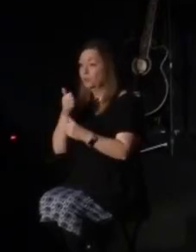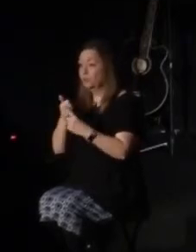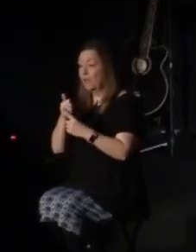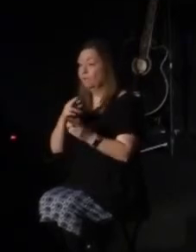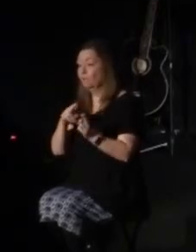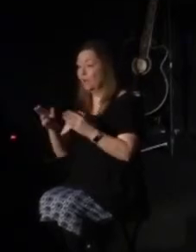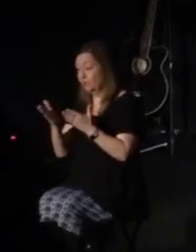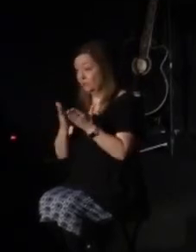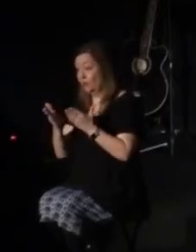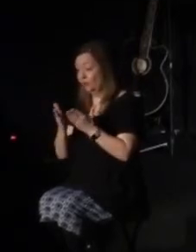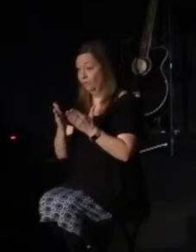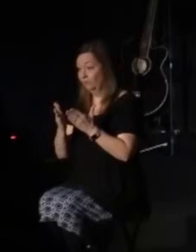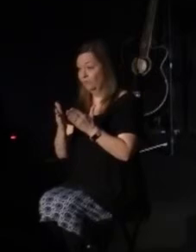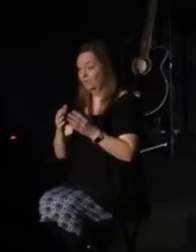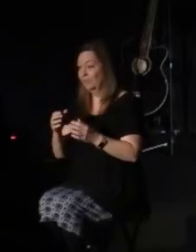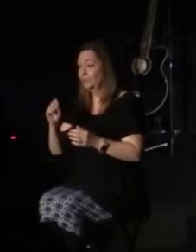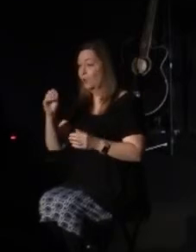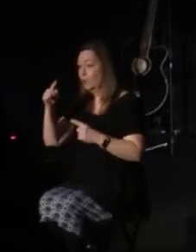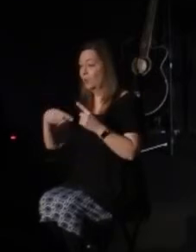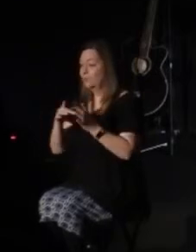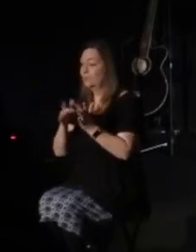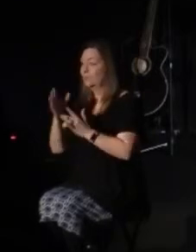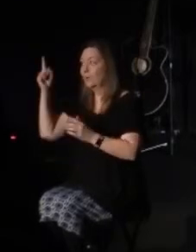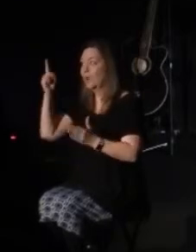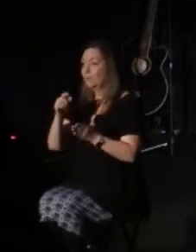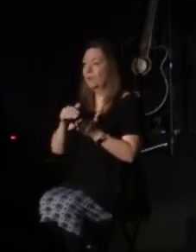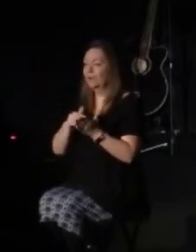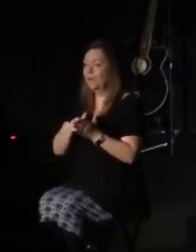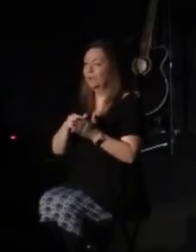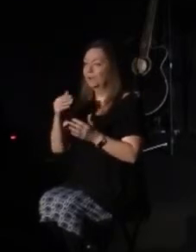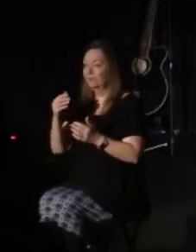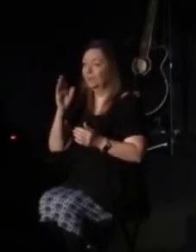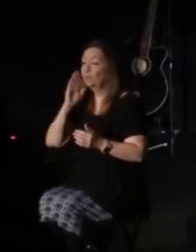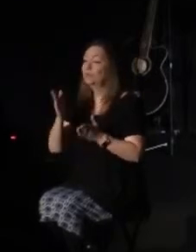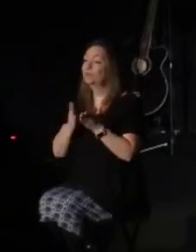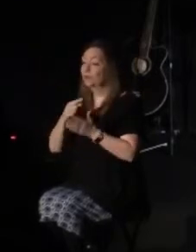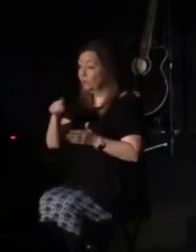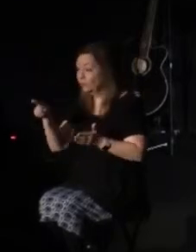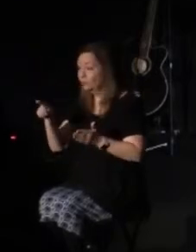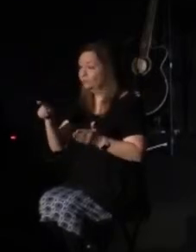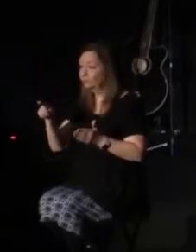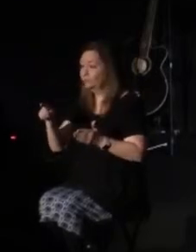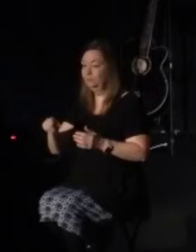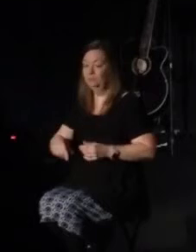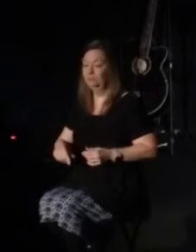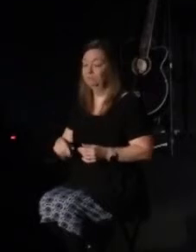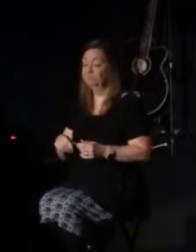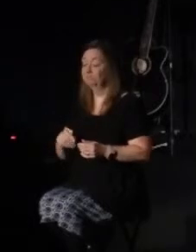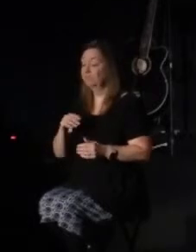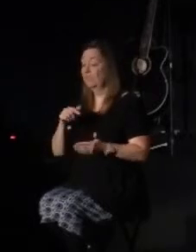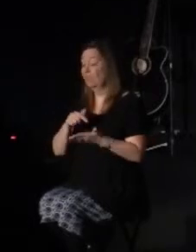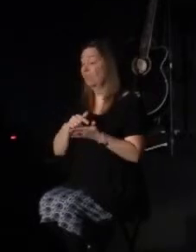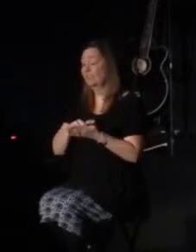master comes home, he's willing and ready to serve you. It's a re-engineering of the social structure. This was unheard of.